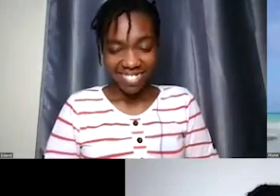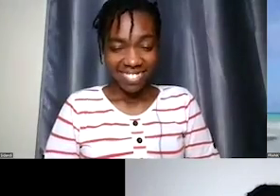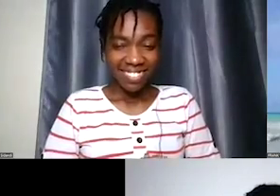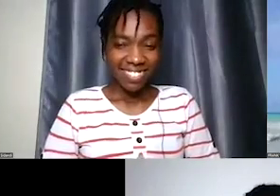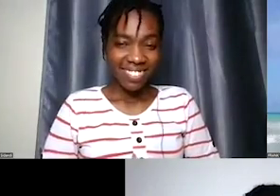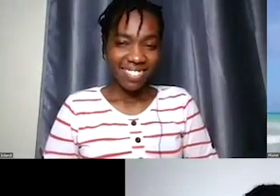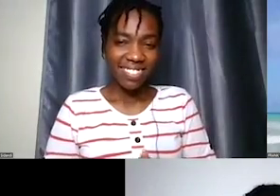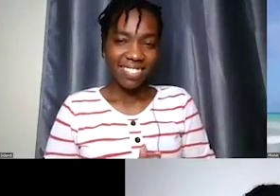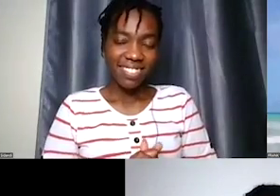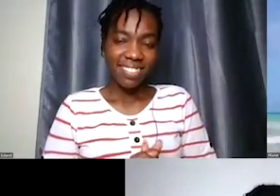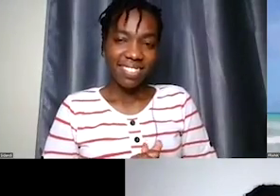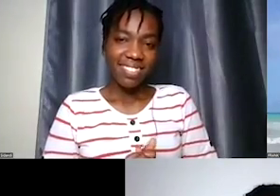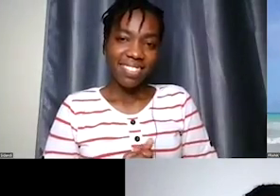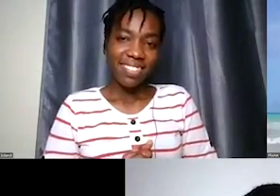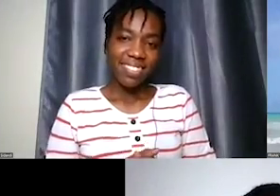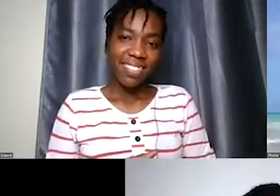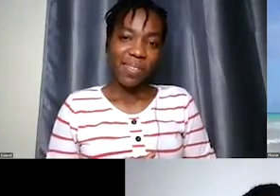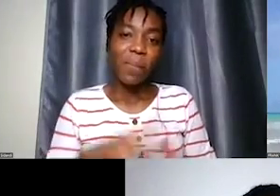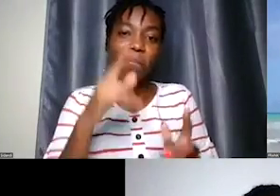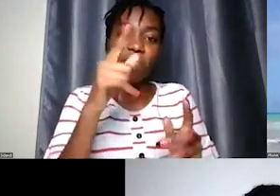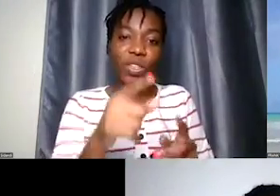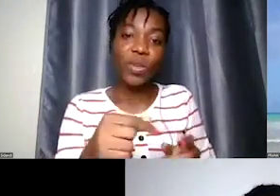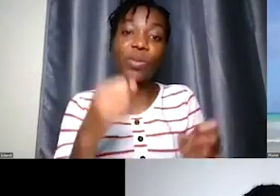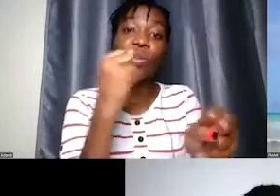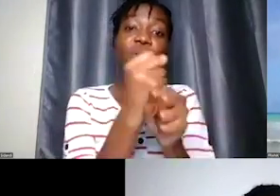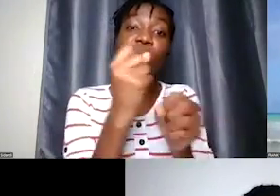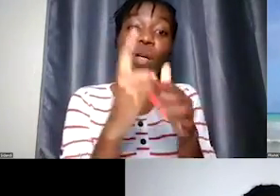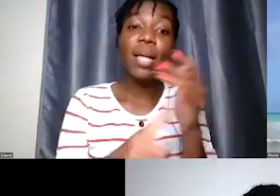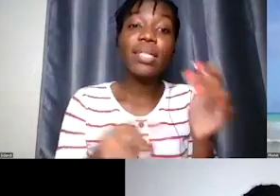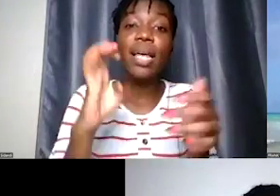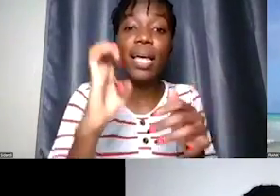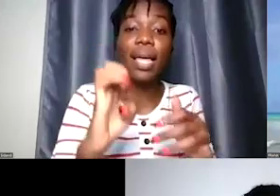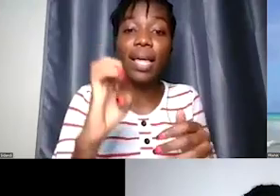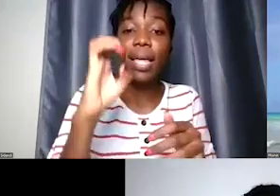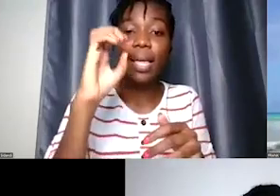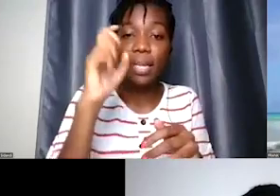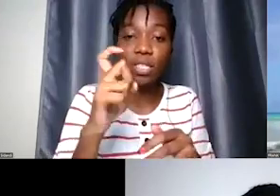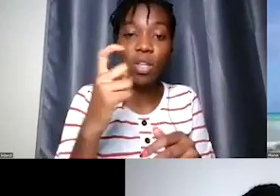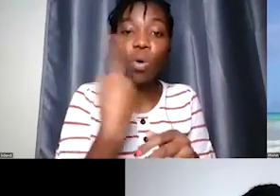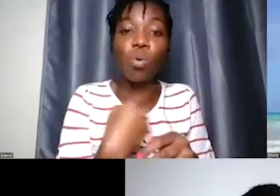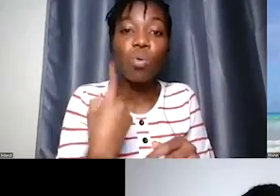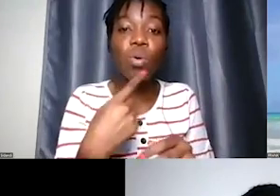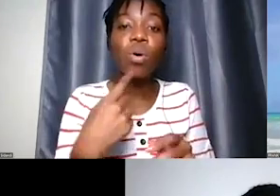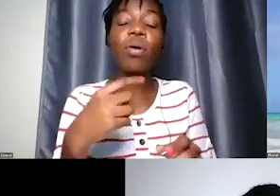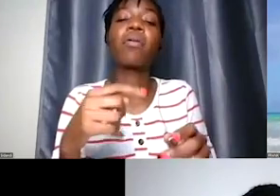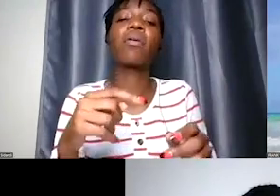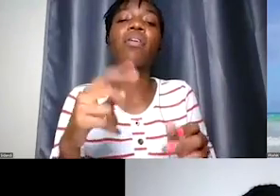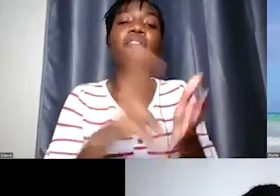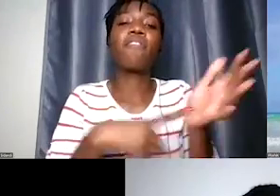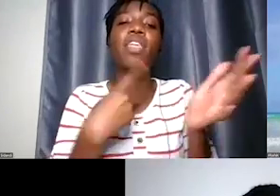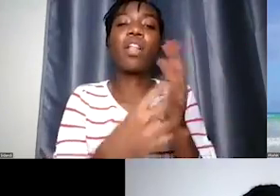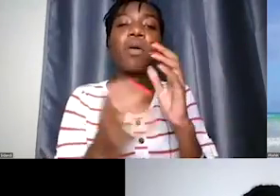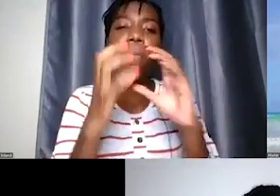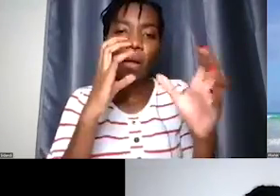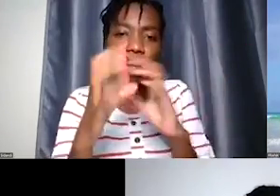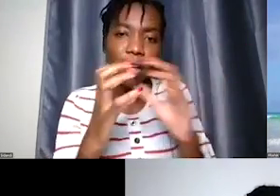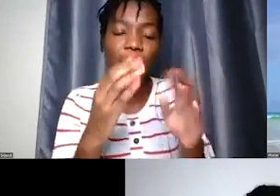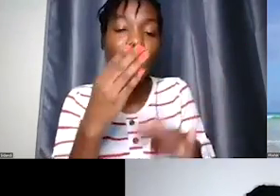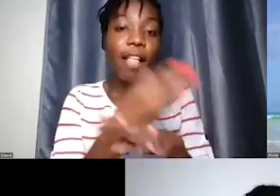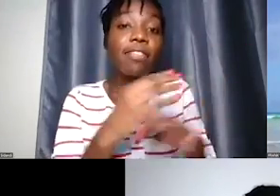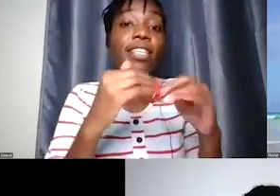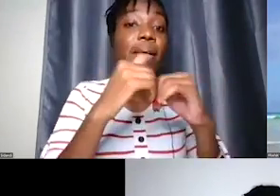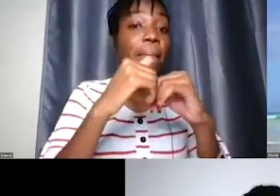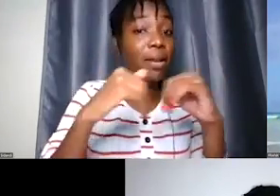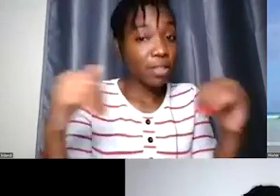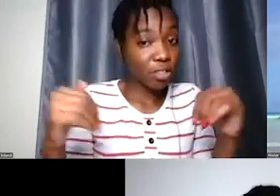How do you handle an ex-partner who put up walls or failed to communicate with you after separation,